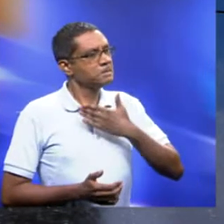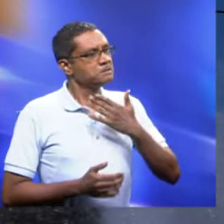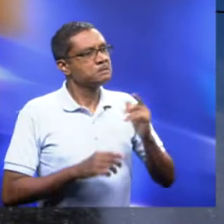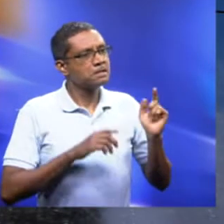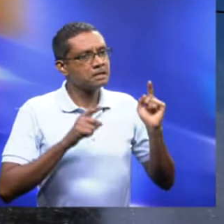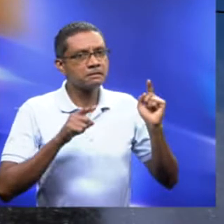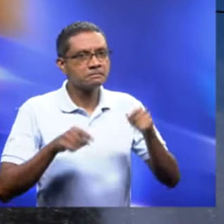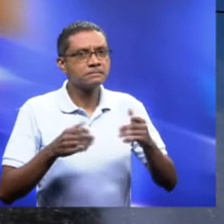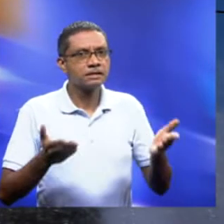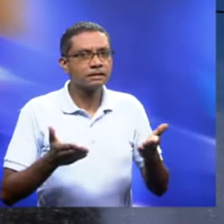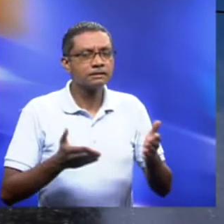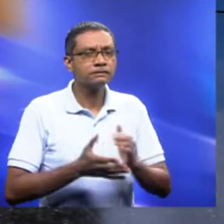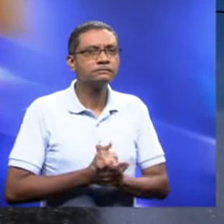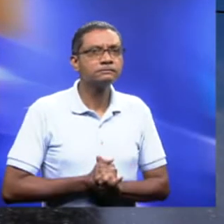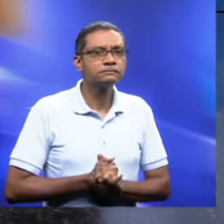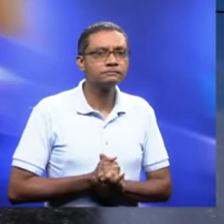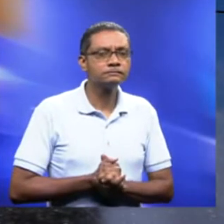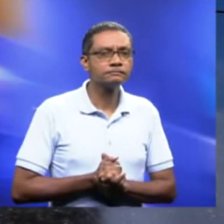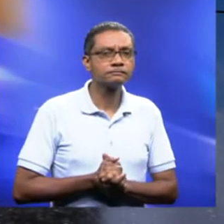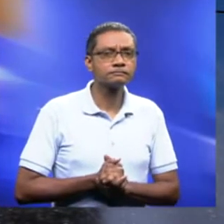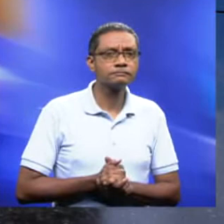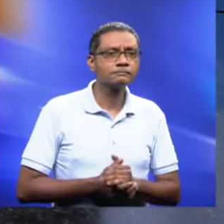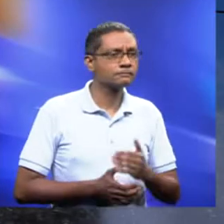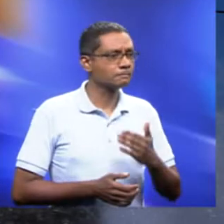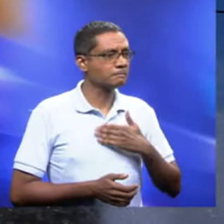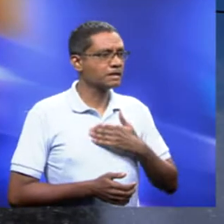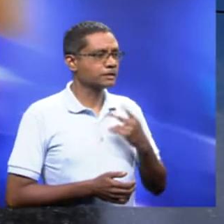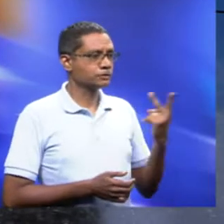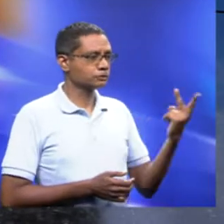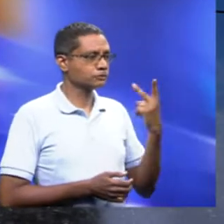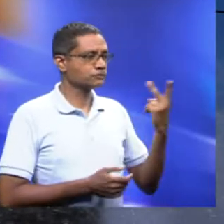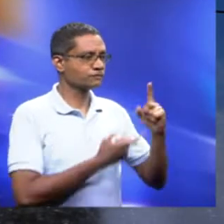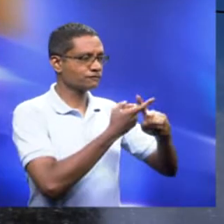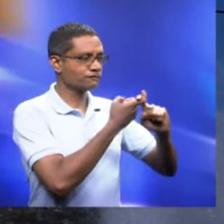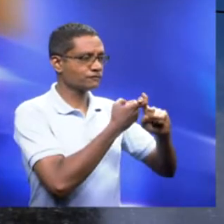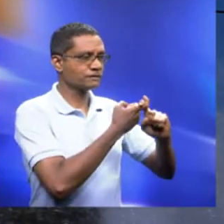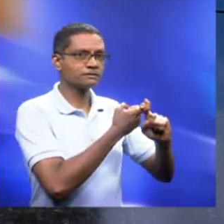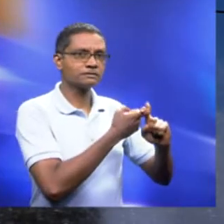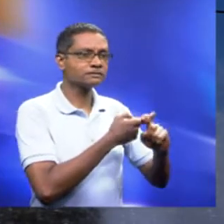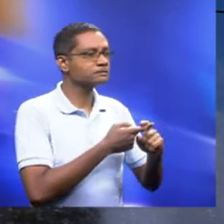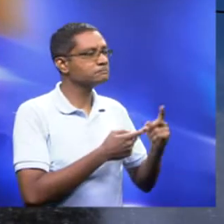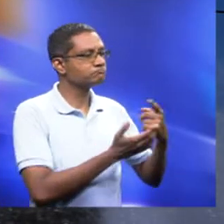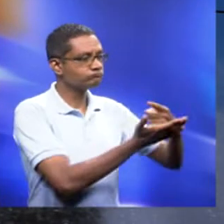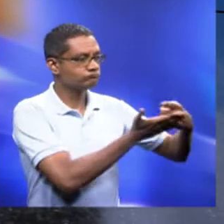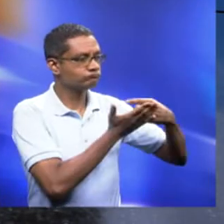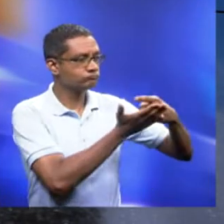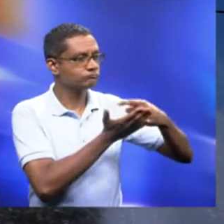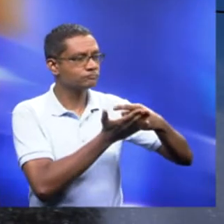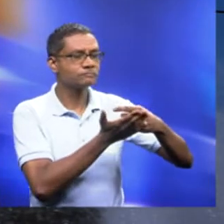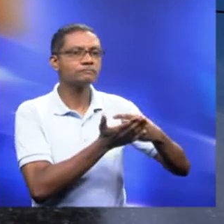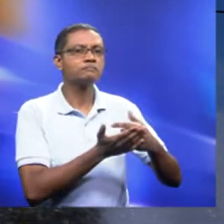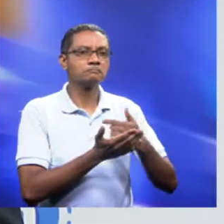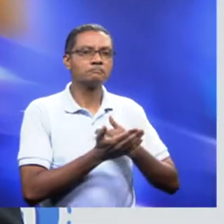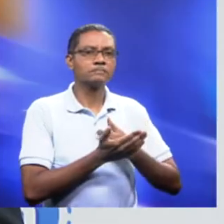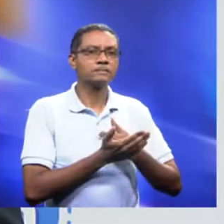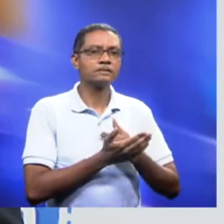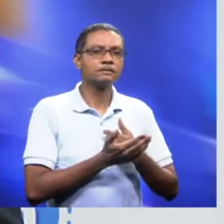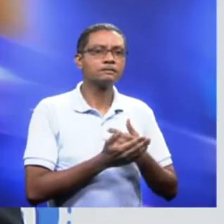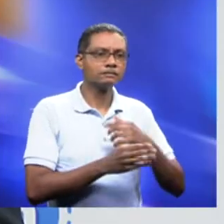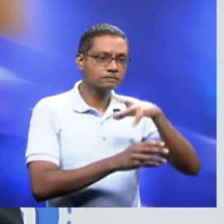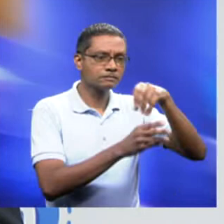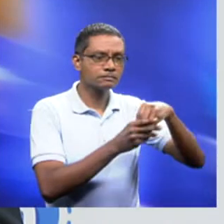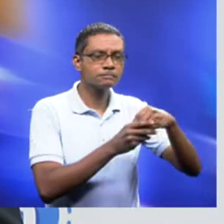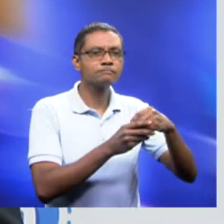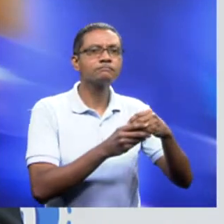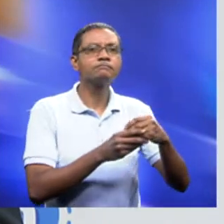Just jumping off from what my two colleagues on the panel is discussing with their introductions. Within